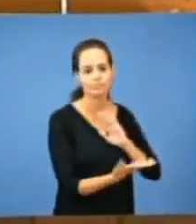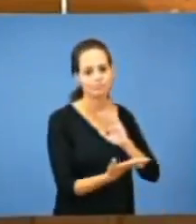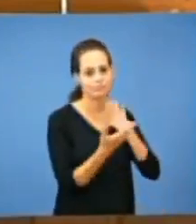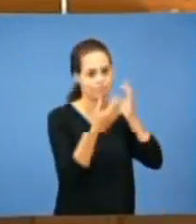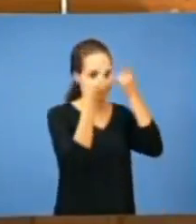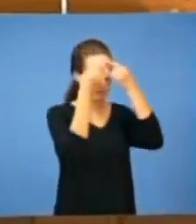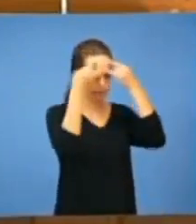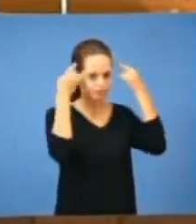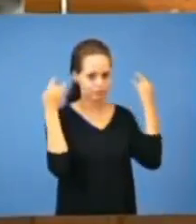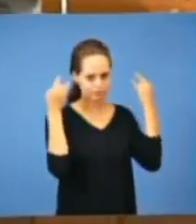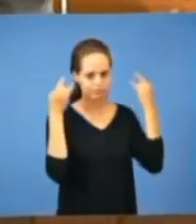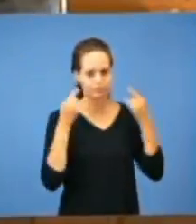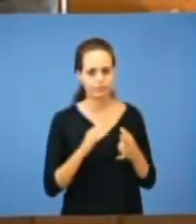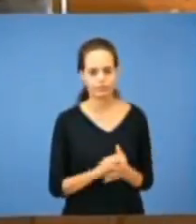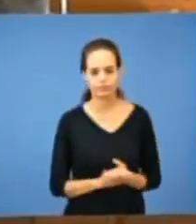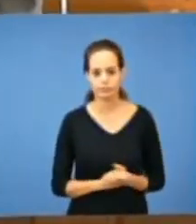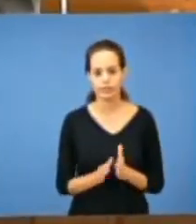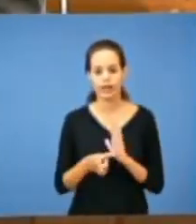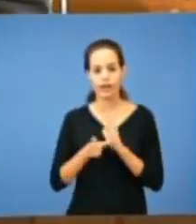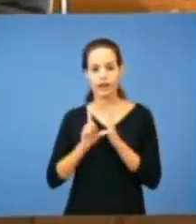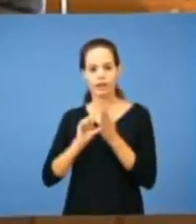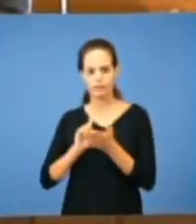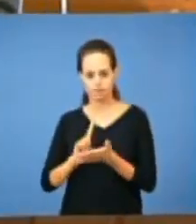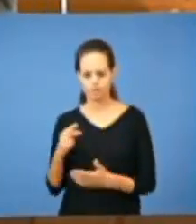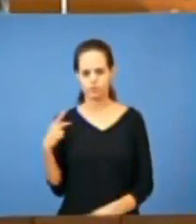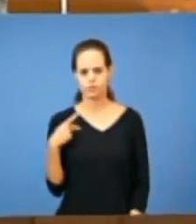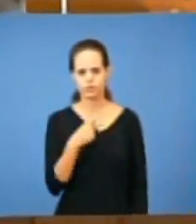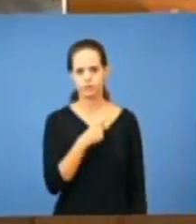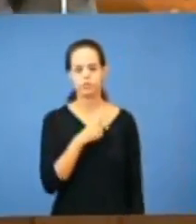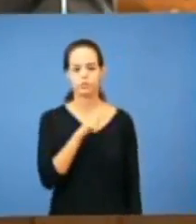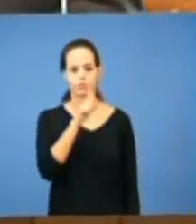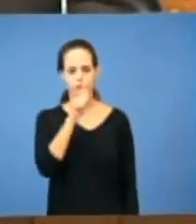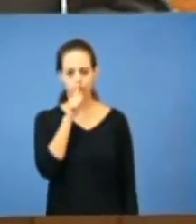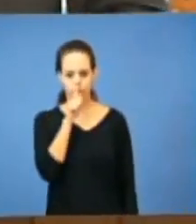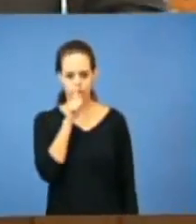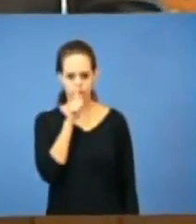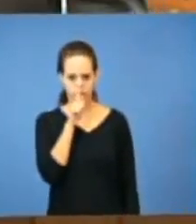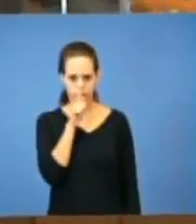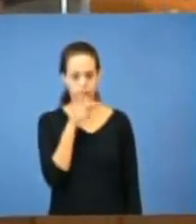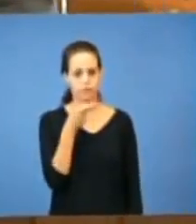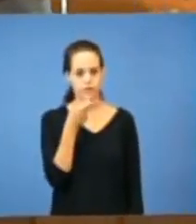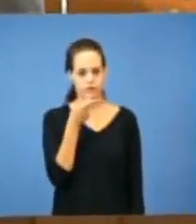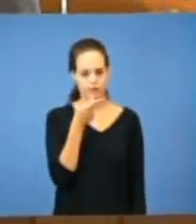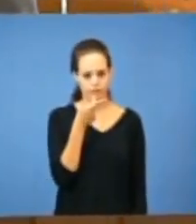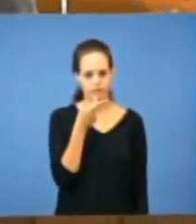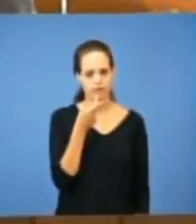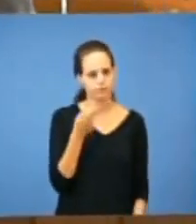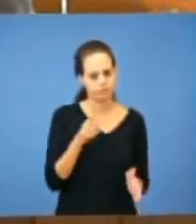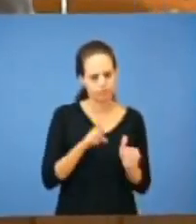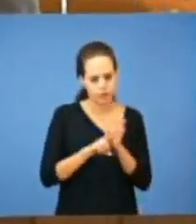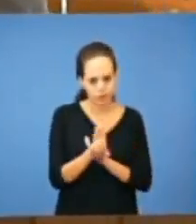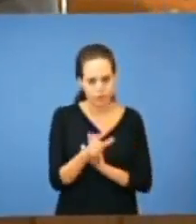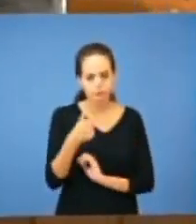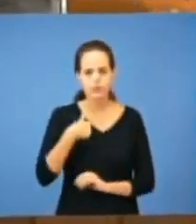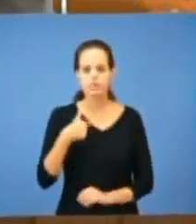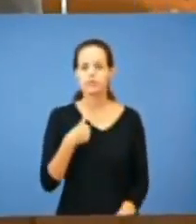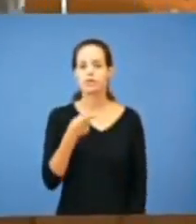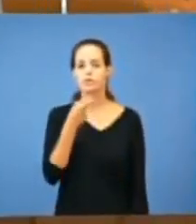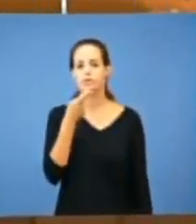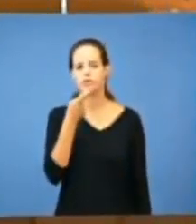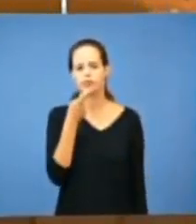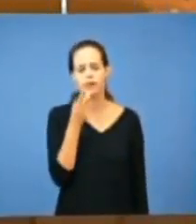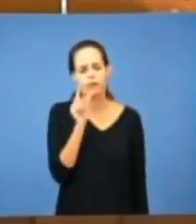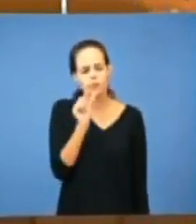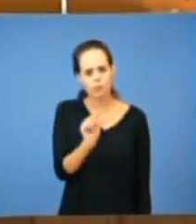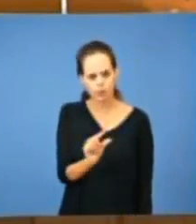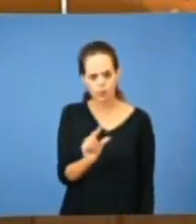brethren can now understand a little bit. So before I hand the word back to Pastor Gilson, I want to speak about the questions of today.